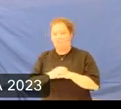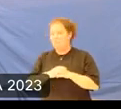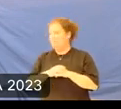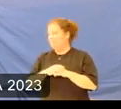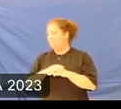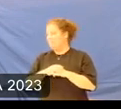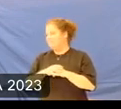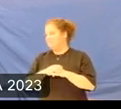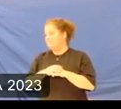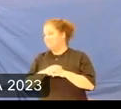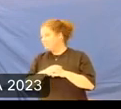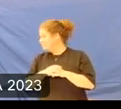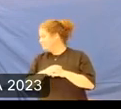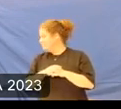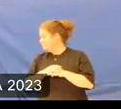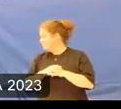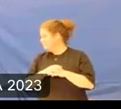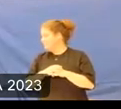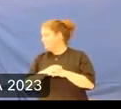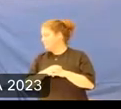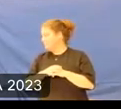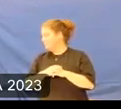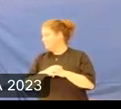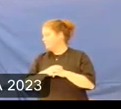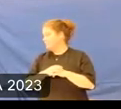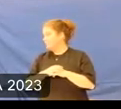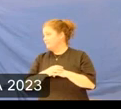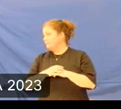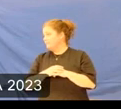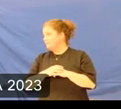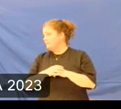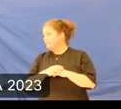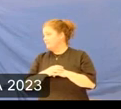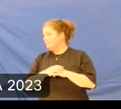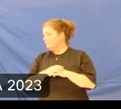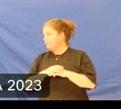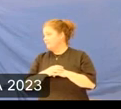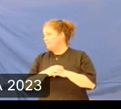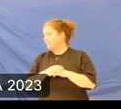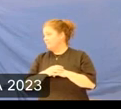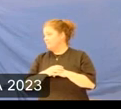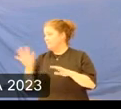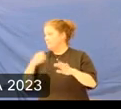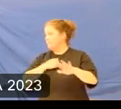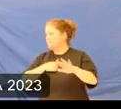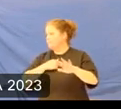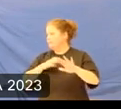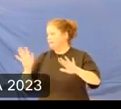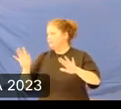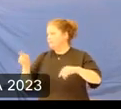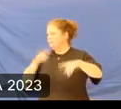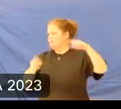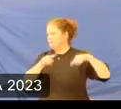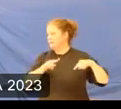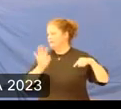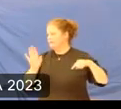knowing that he's got this bottleneck problem, the first trick he's going to do, I'm just letting